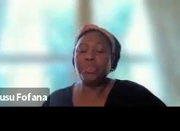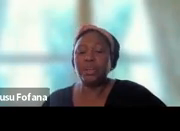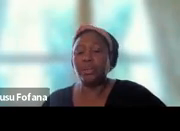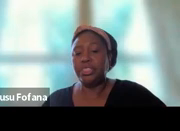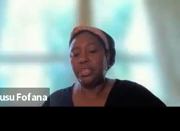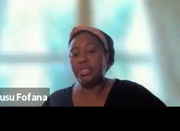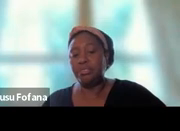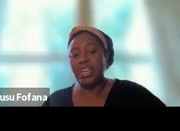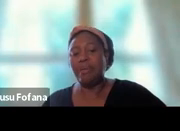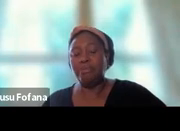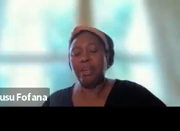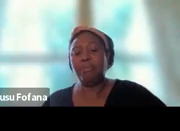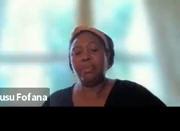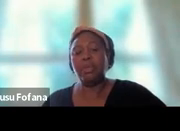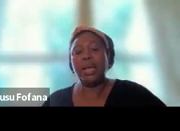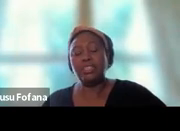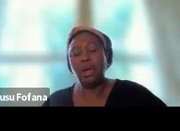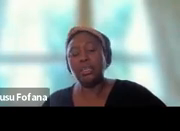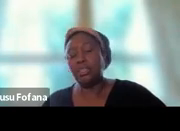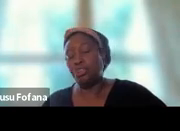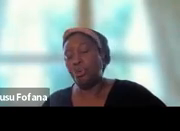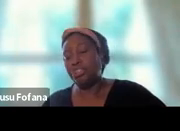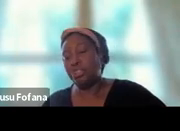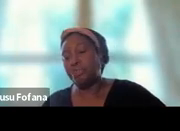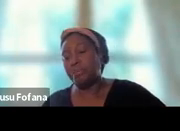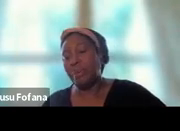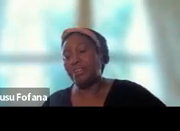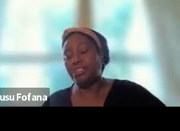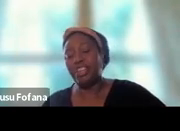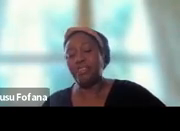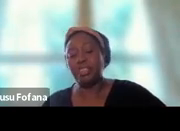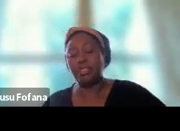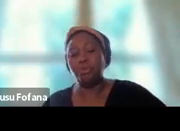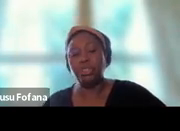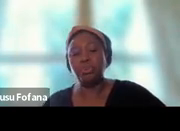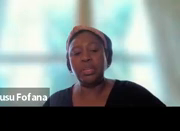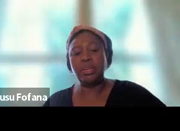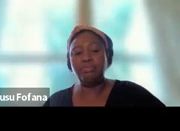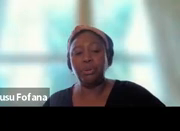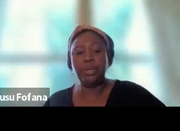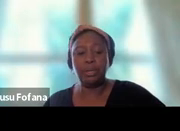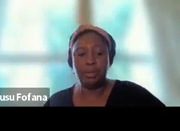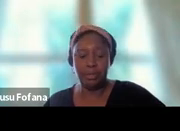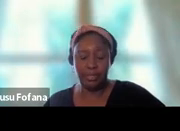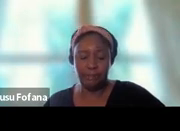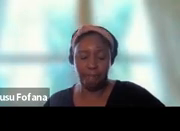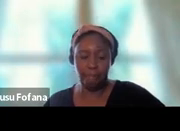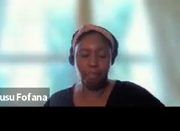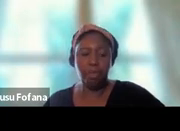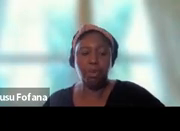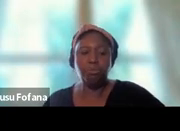or within an alternative timeframe, as long as the duration of companion services falls within the following